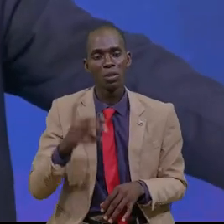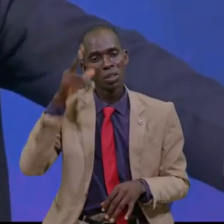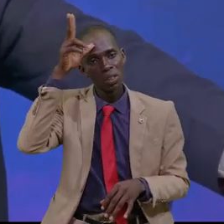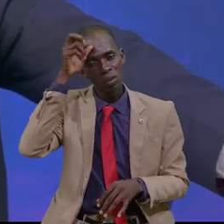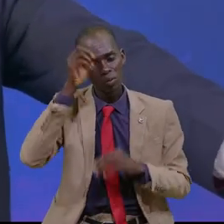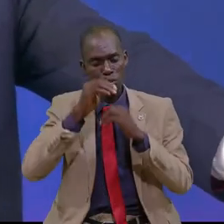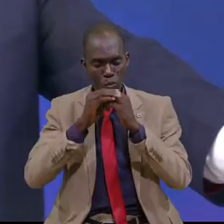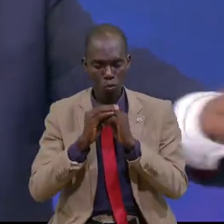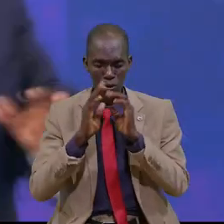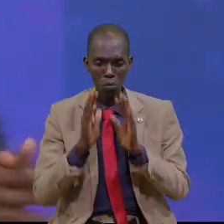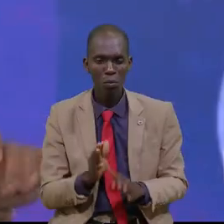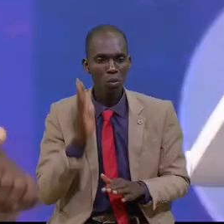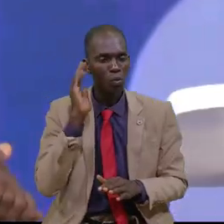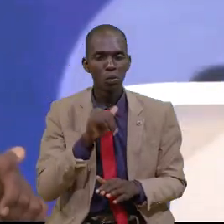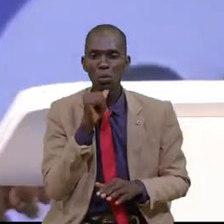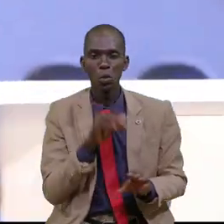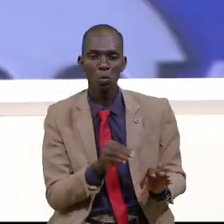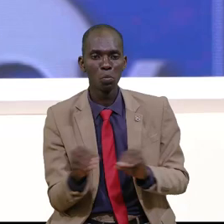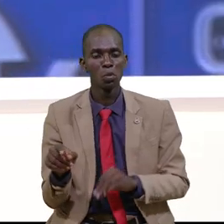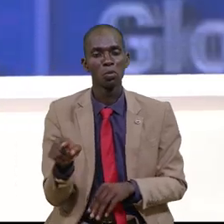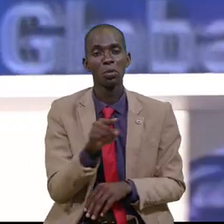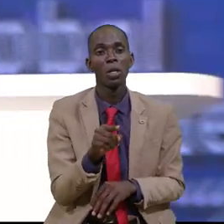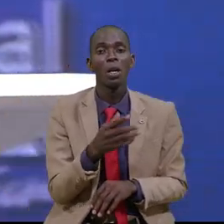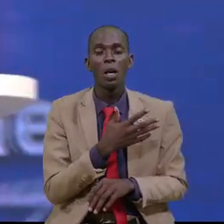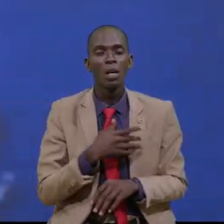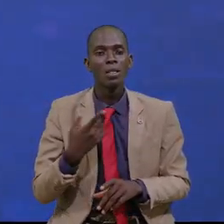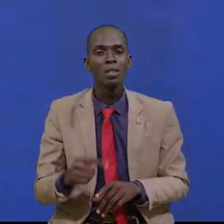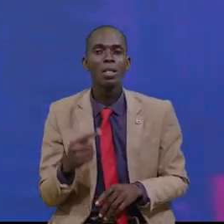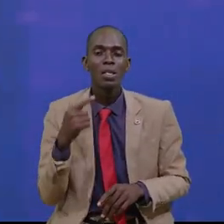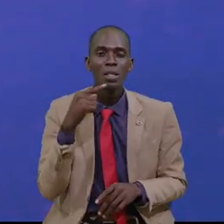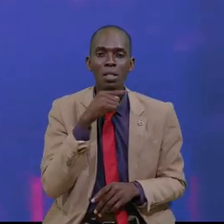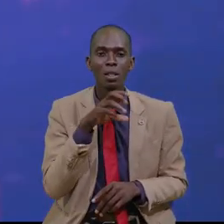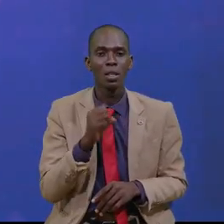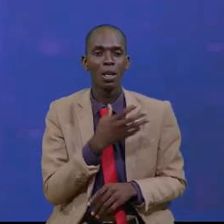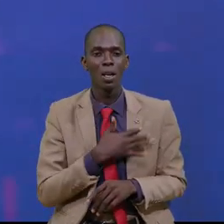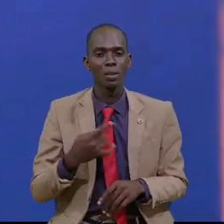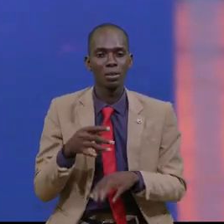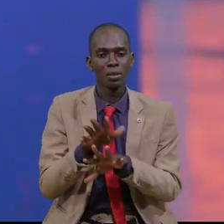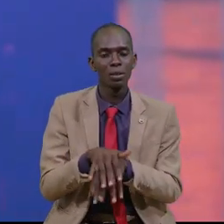worshippers don't shake him, and the lies and the deception of